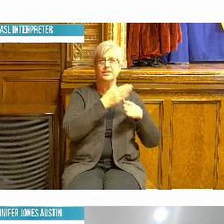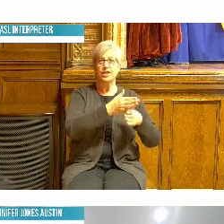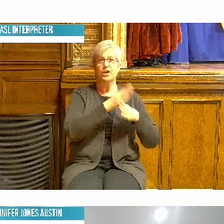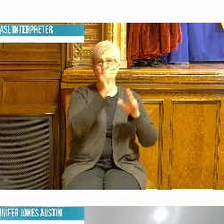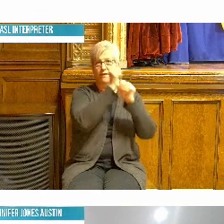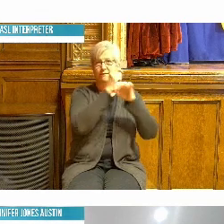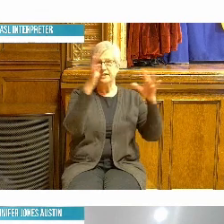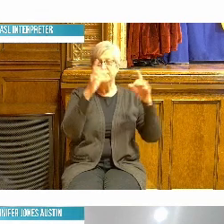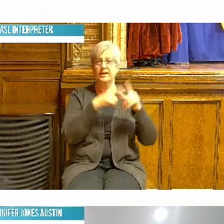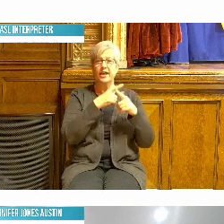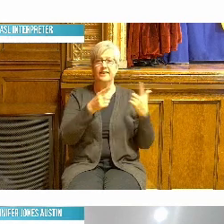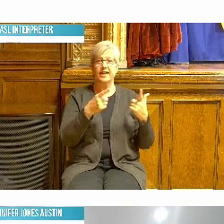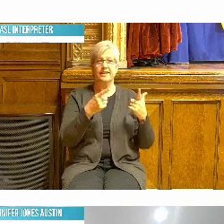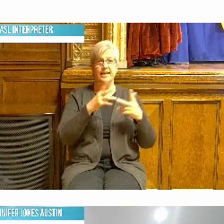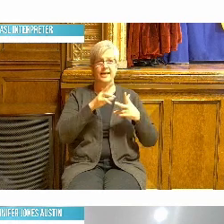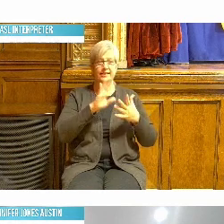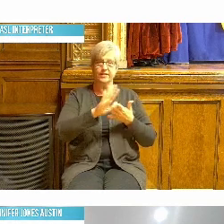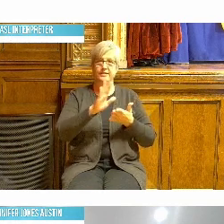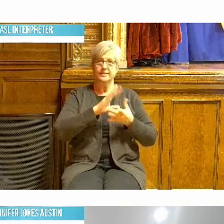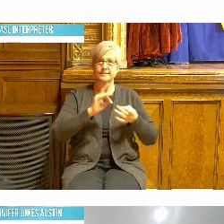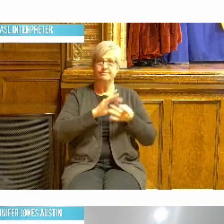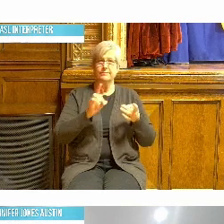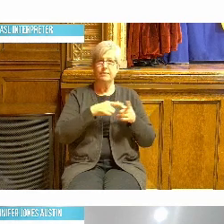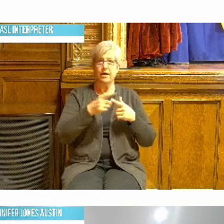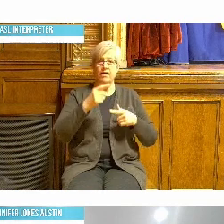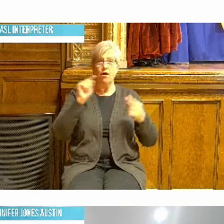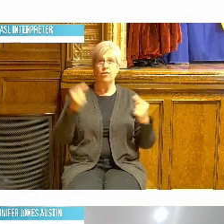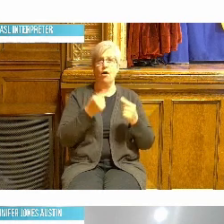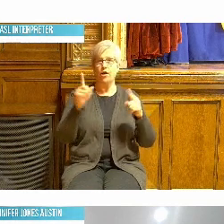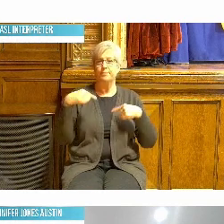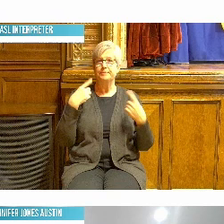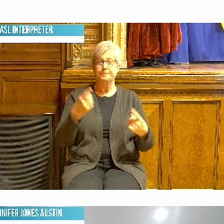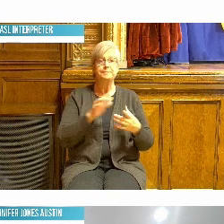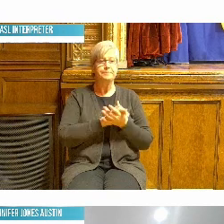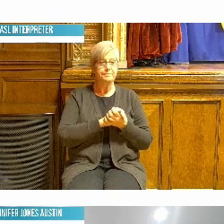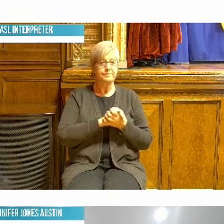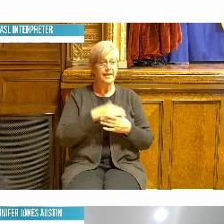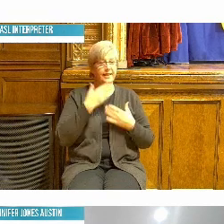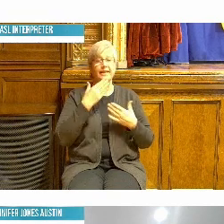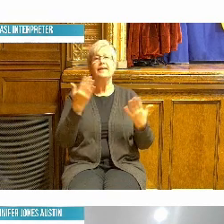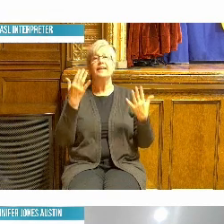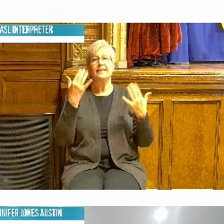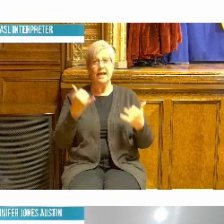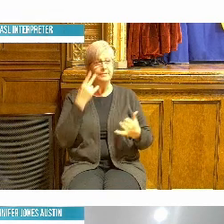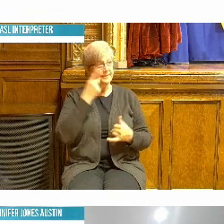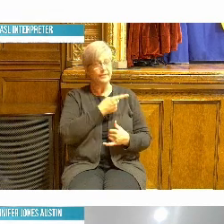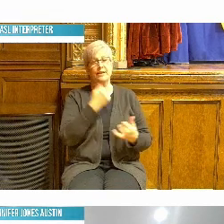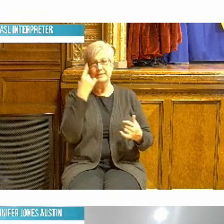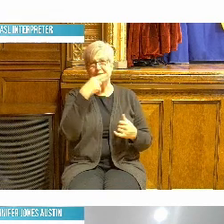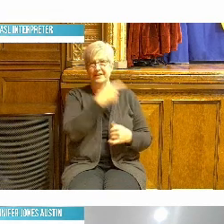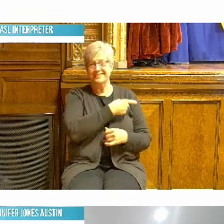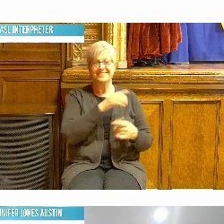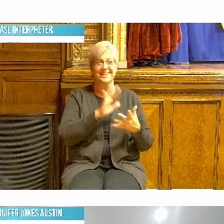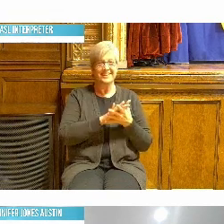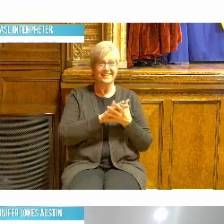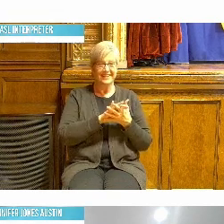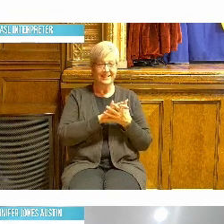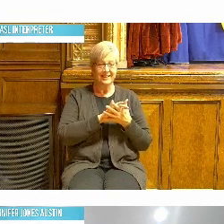reparations and assessment as to the harm that's been caused. Thank you. Now we see you. Now we see you,